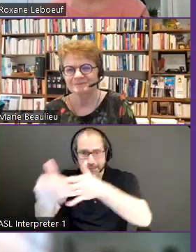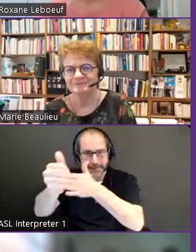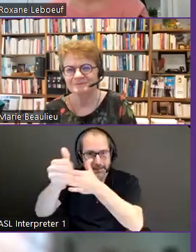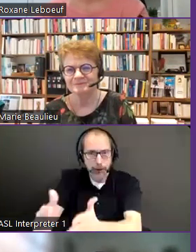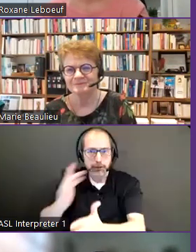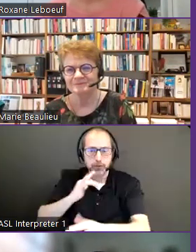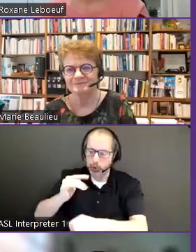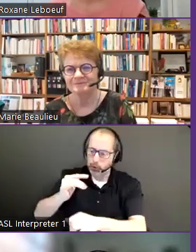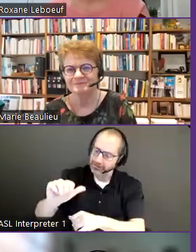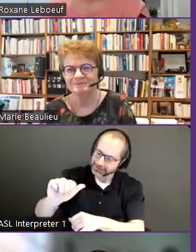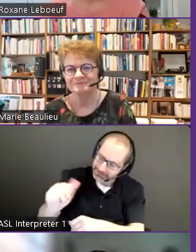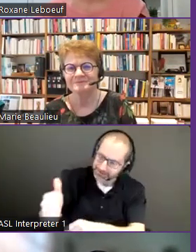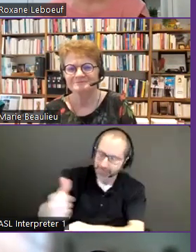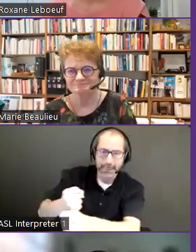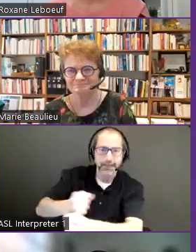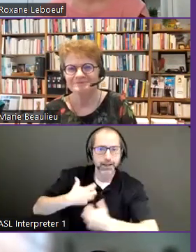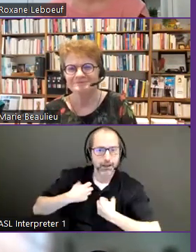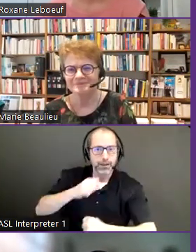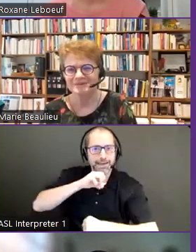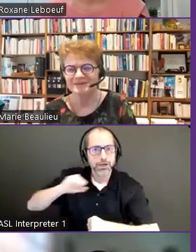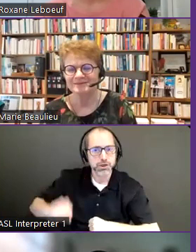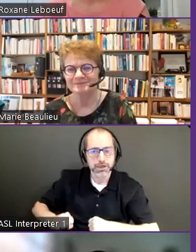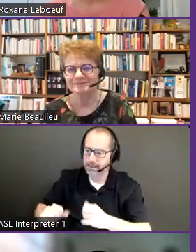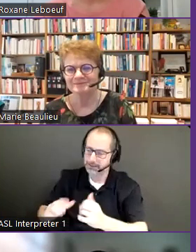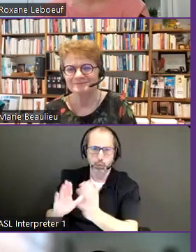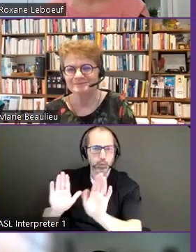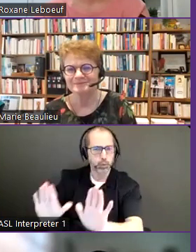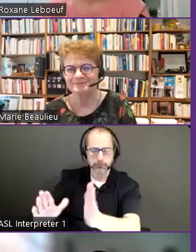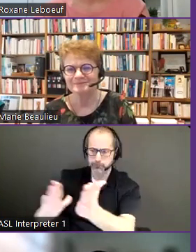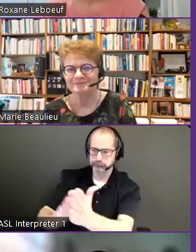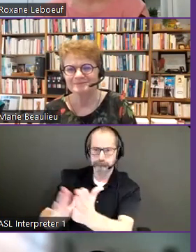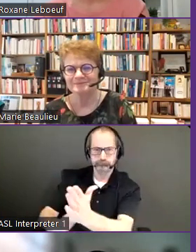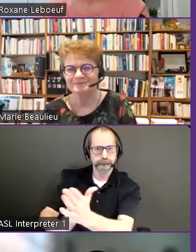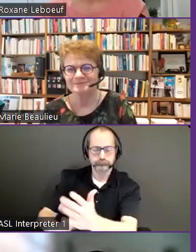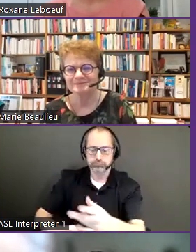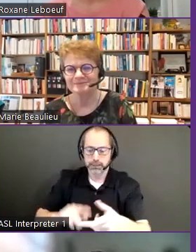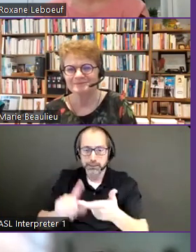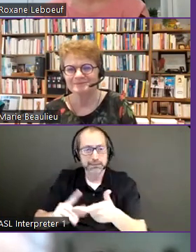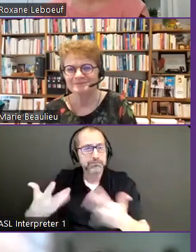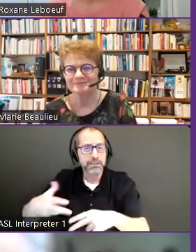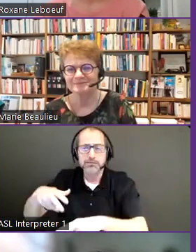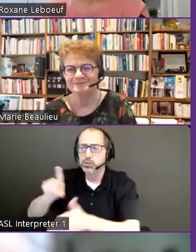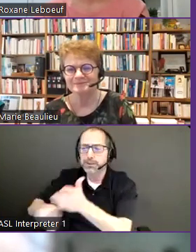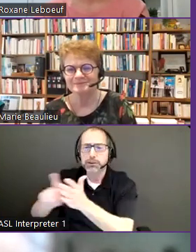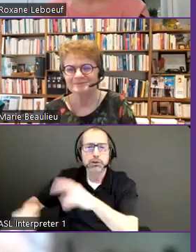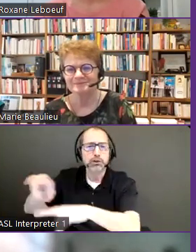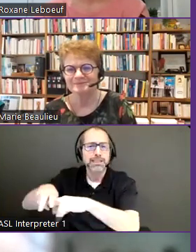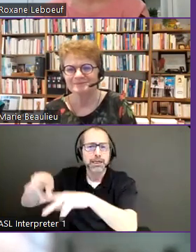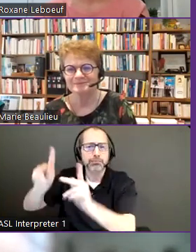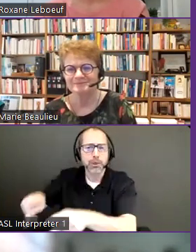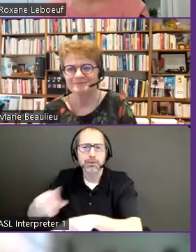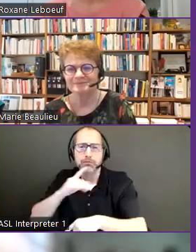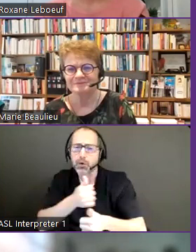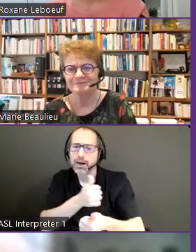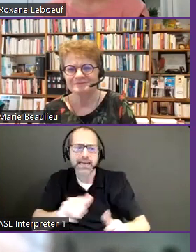aging, which is commendable. She has held a position of the research chair on mistreatment of older